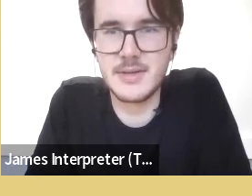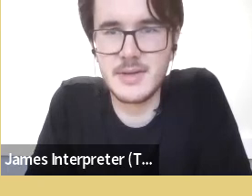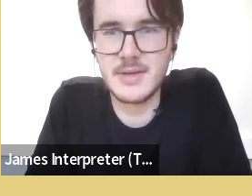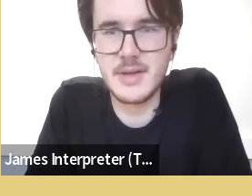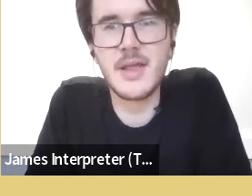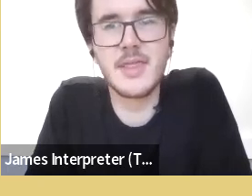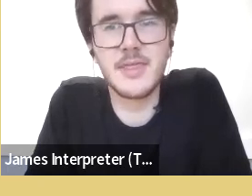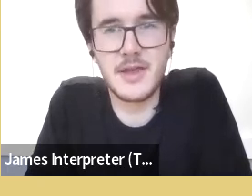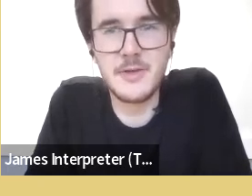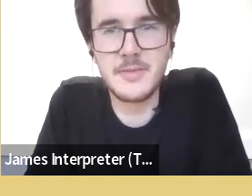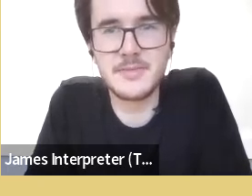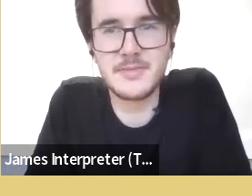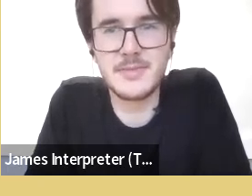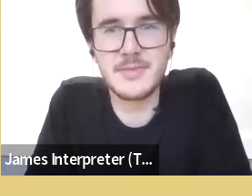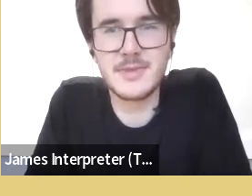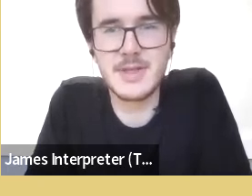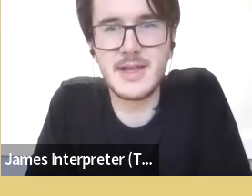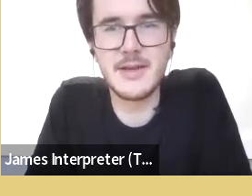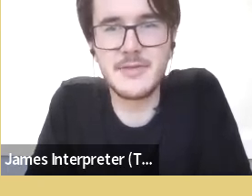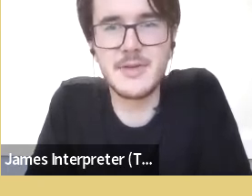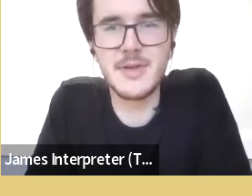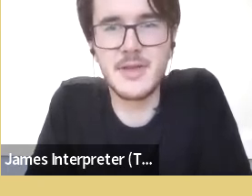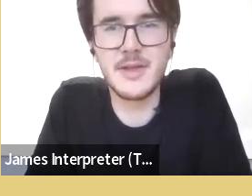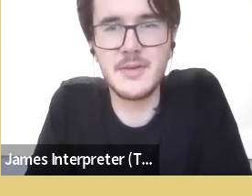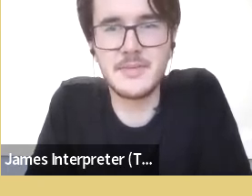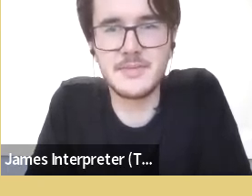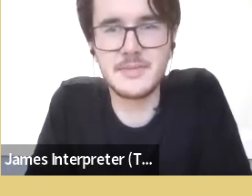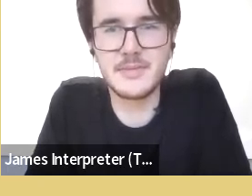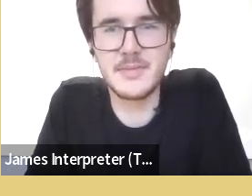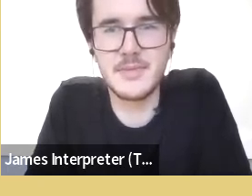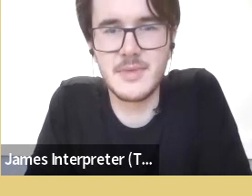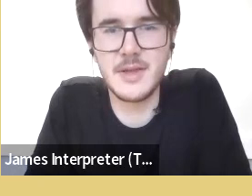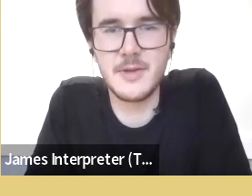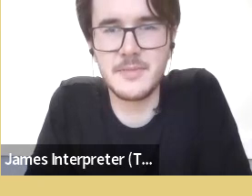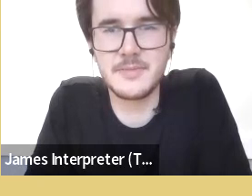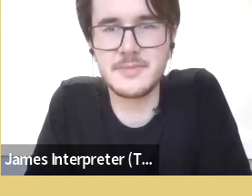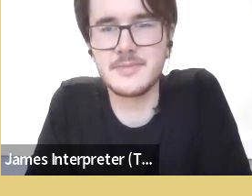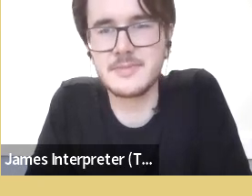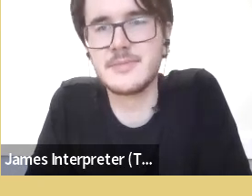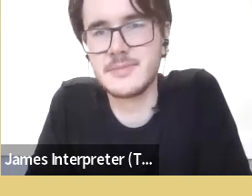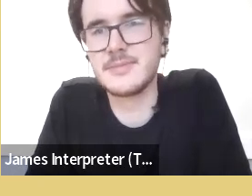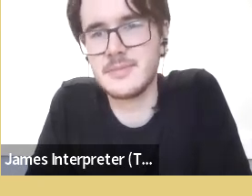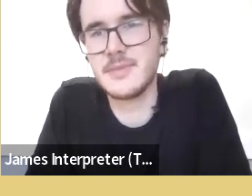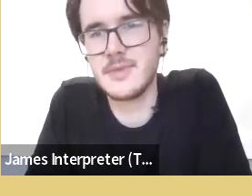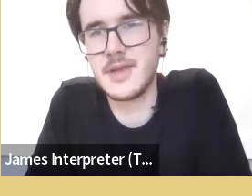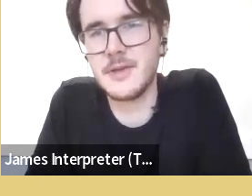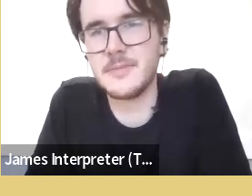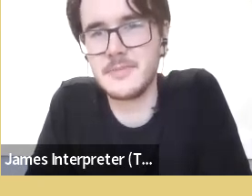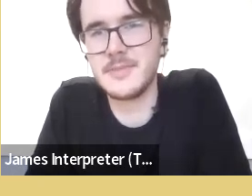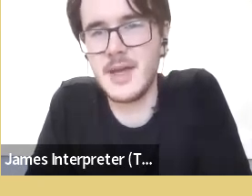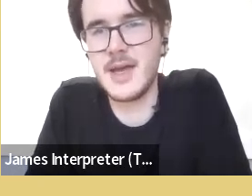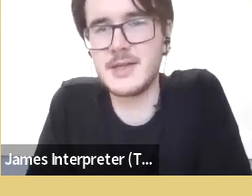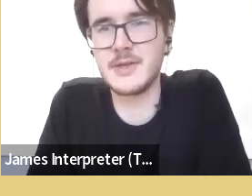Please. Thank you. Slightly different. Thank you. Thank you. Thank